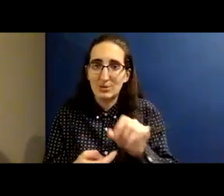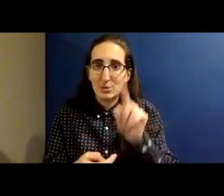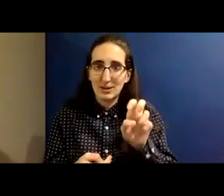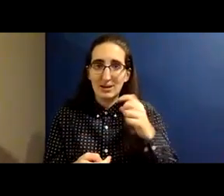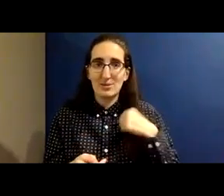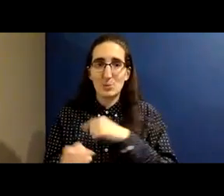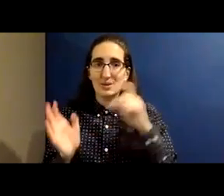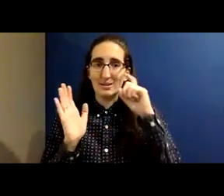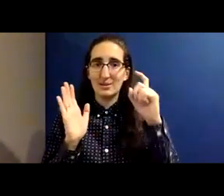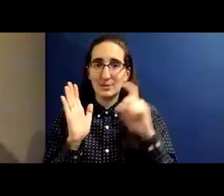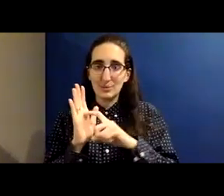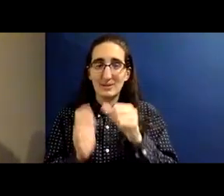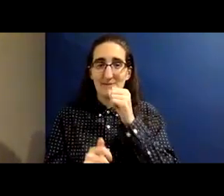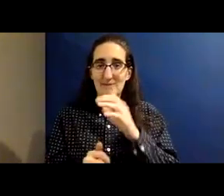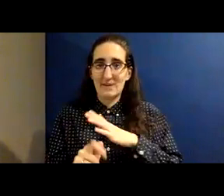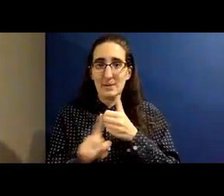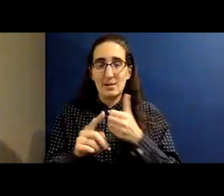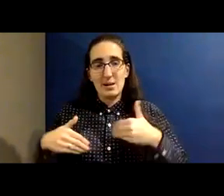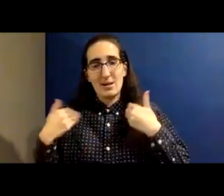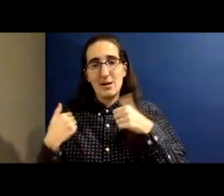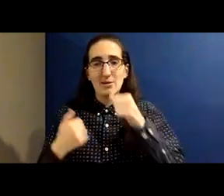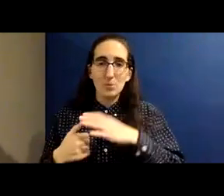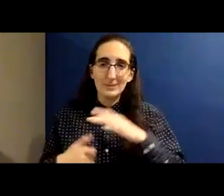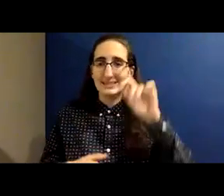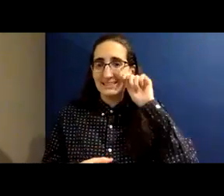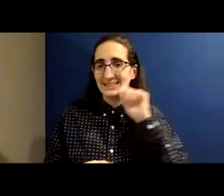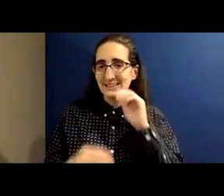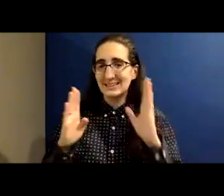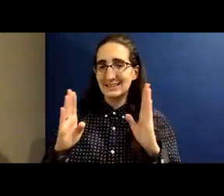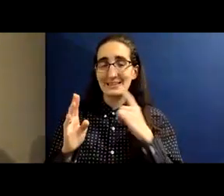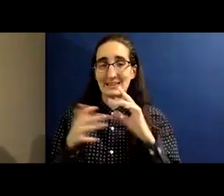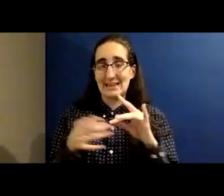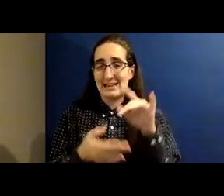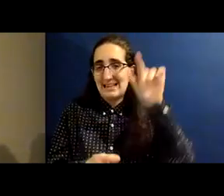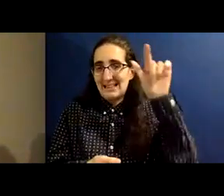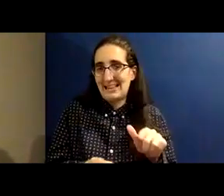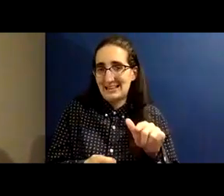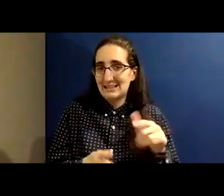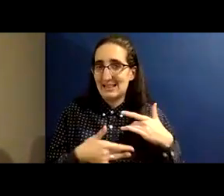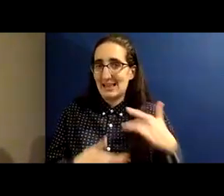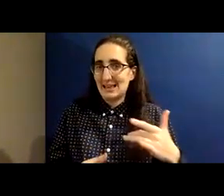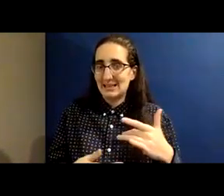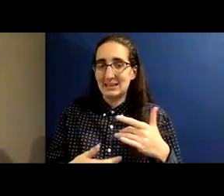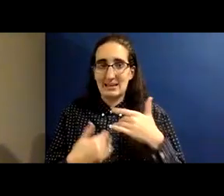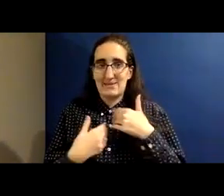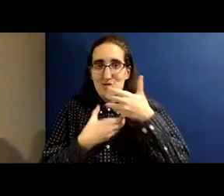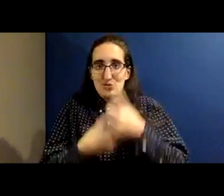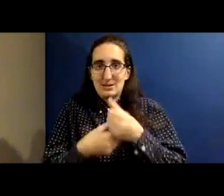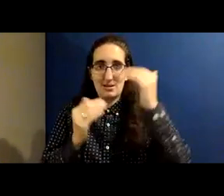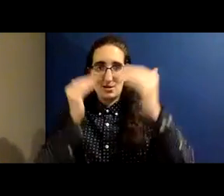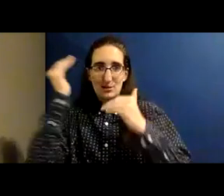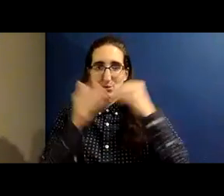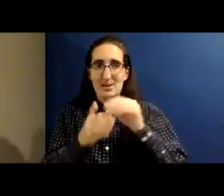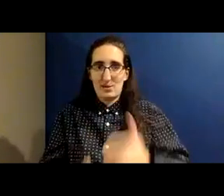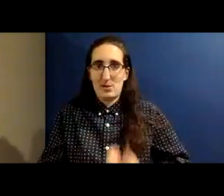that females or young women, teens, said that they were the least likely to have a trusted adult in their lives to